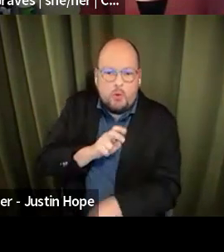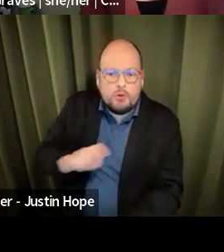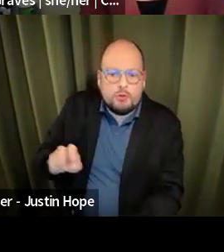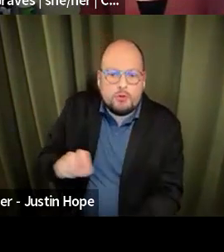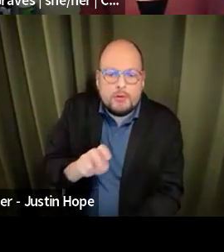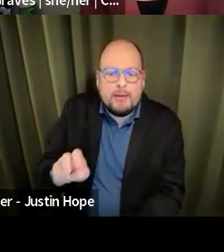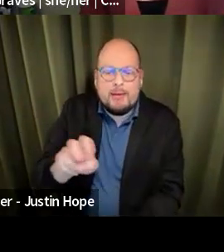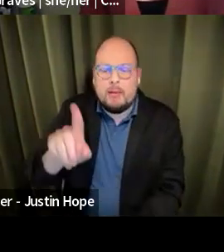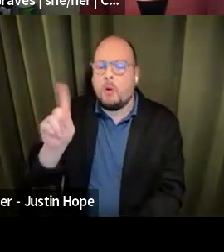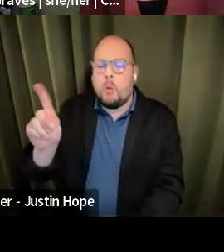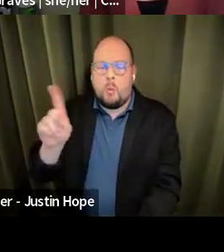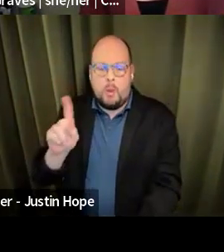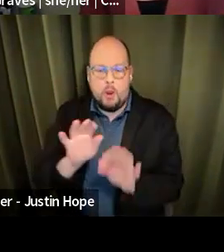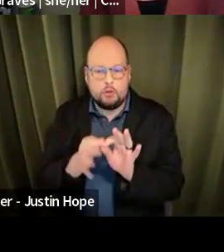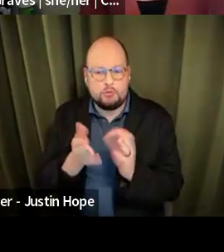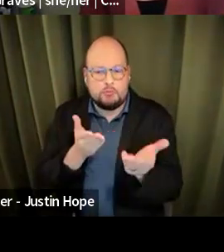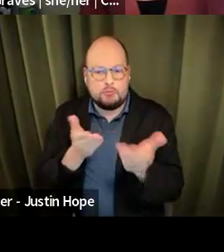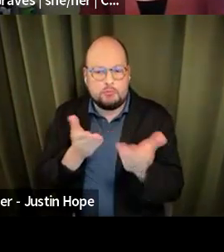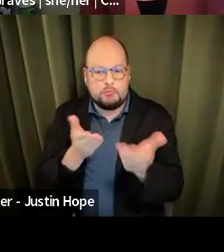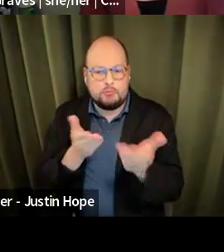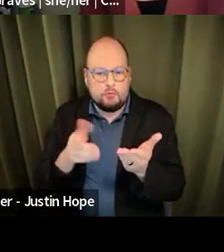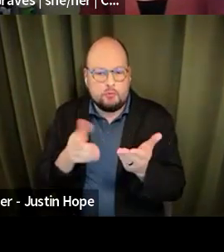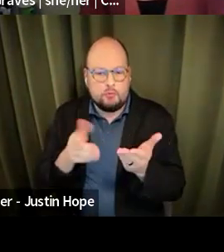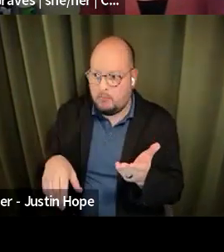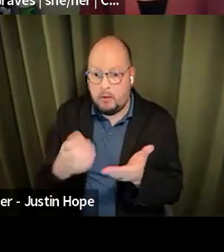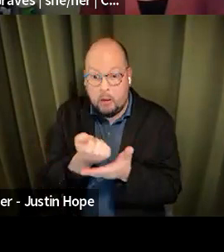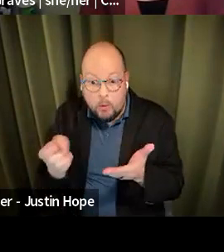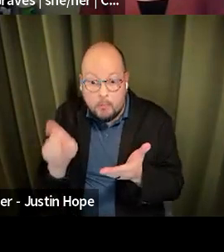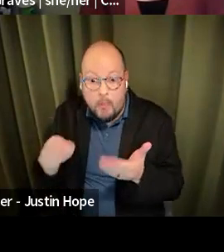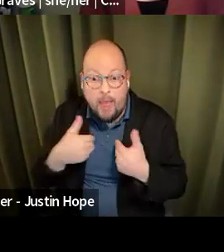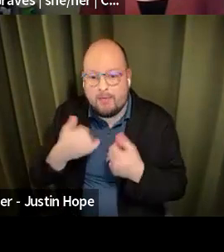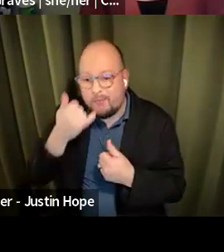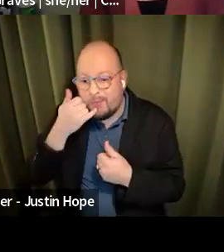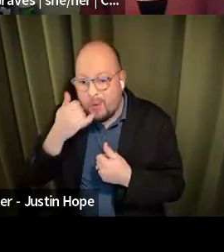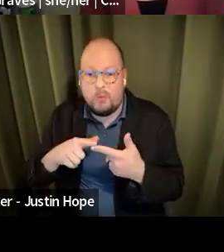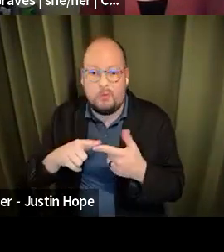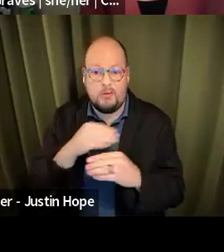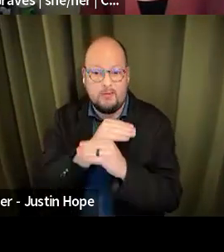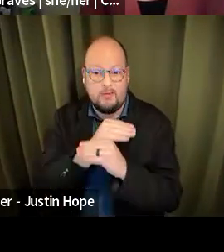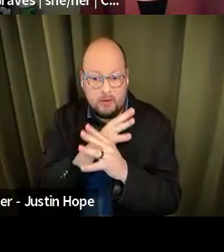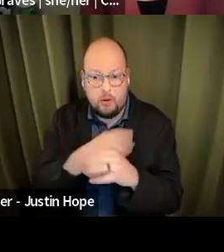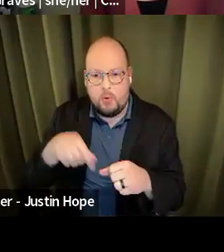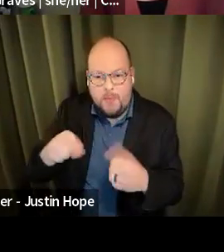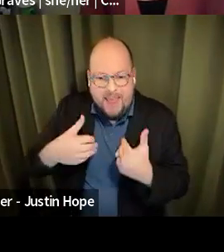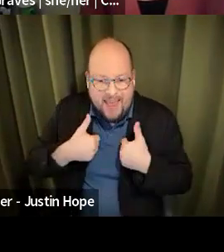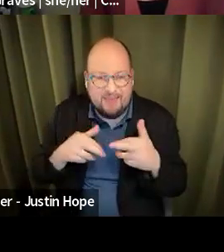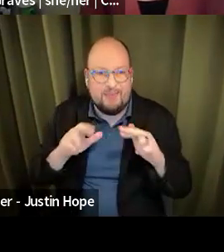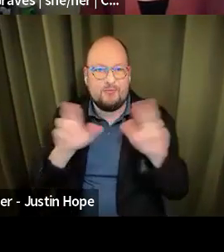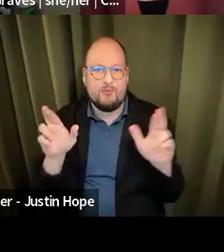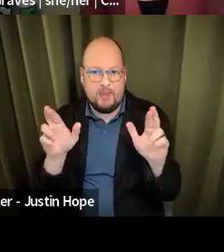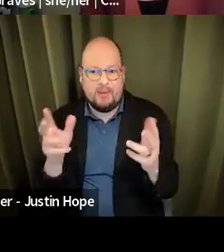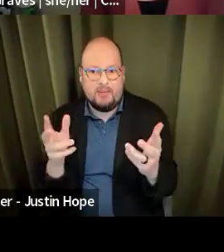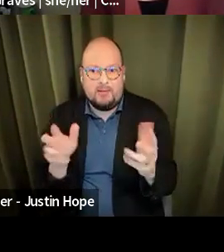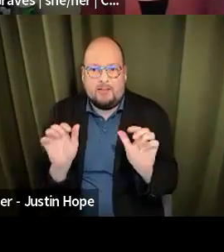the equipment, phone, video if necessary, so that we can readily provide that